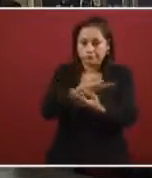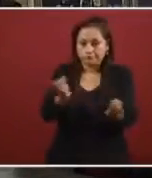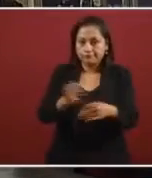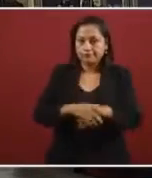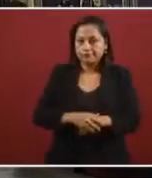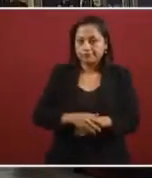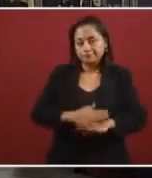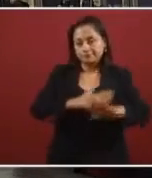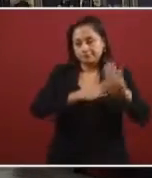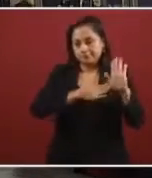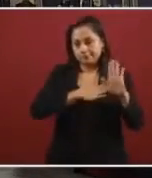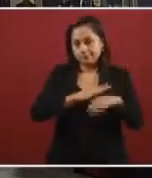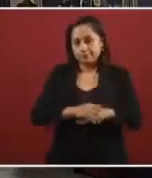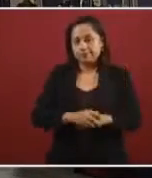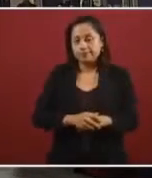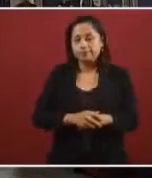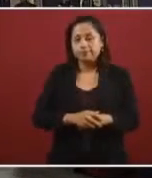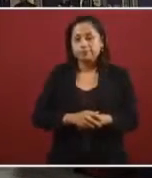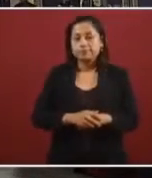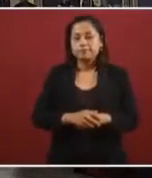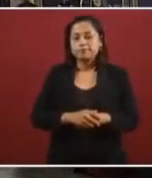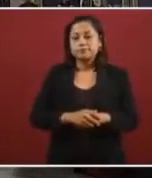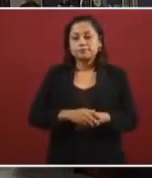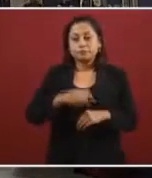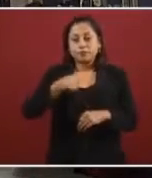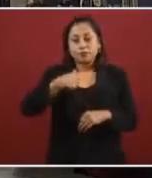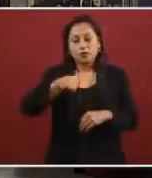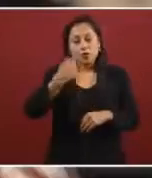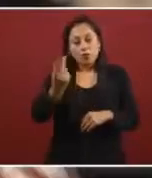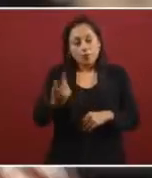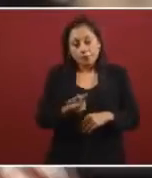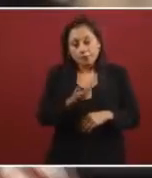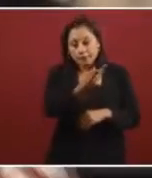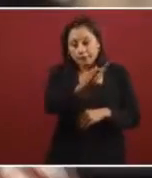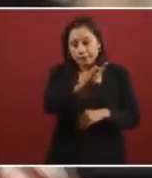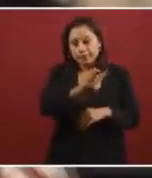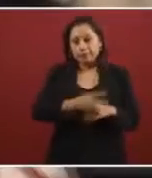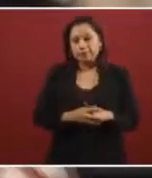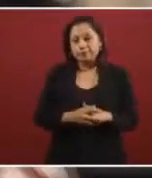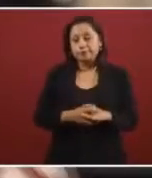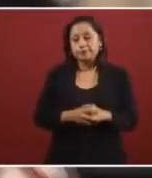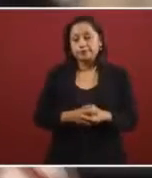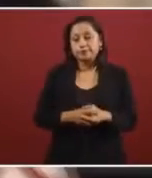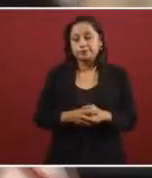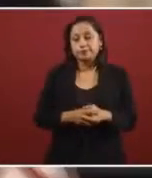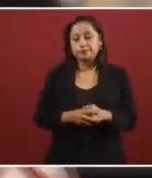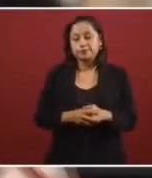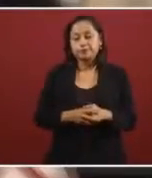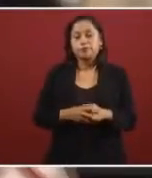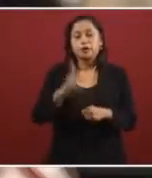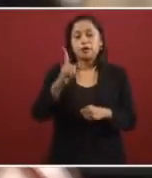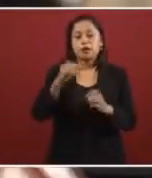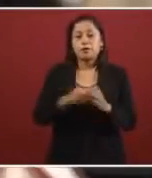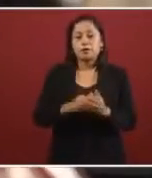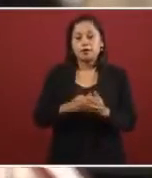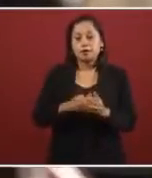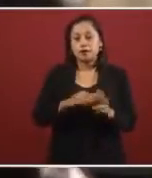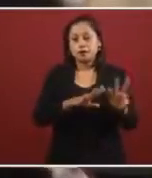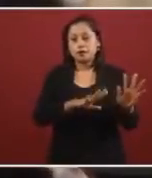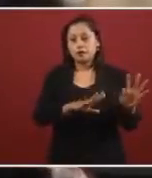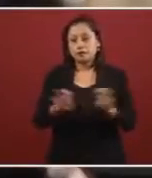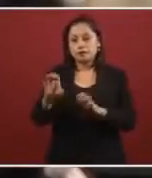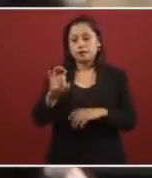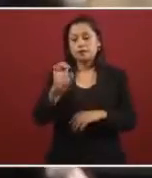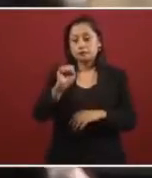es el compromiso. That is the Mi primera commitment. pregunta, presidente. My first question, Mr. President. En el año de 1960, In the México